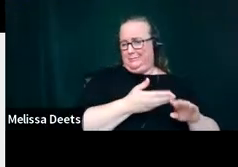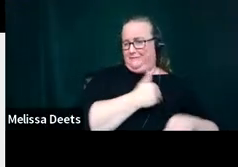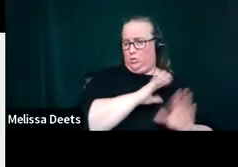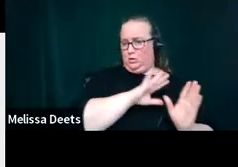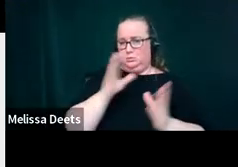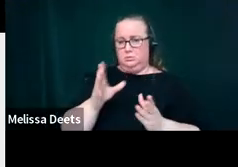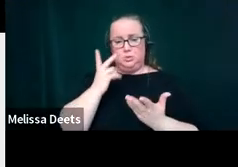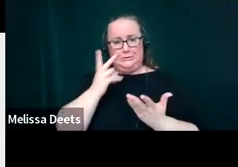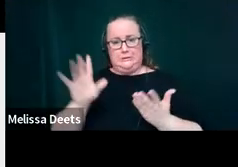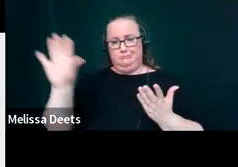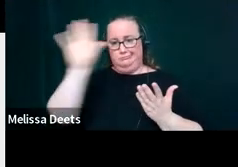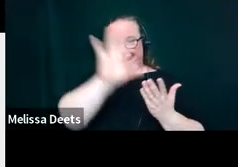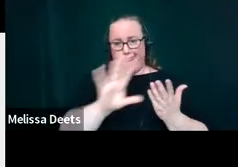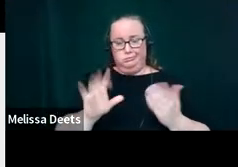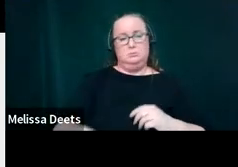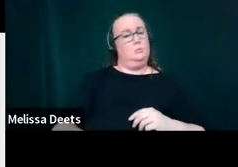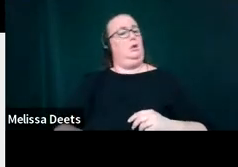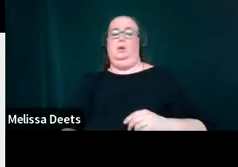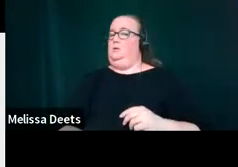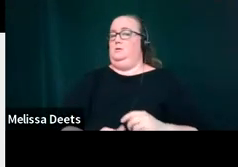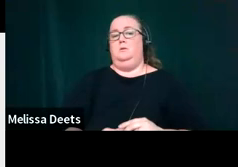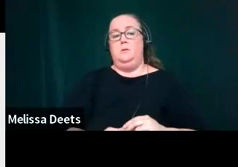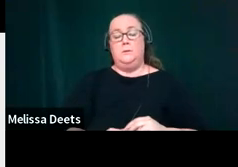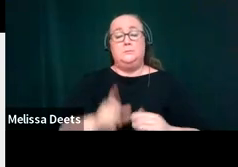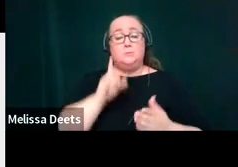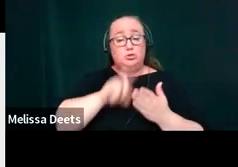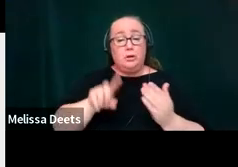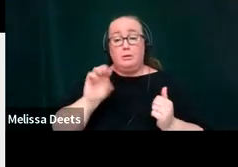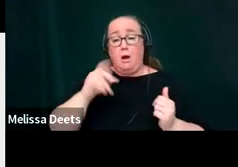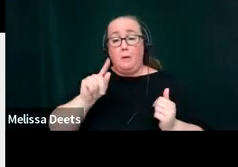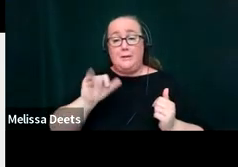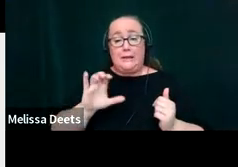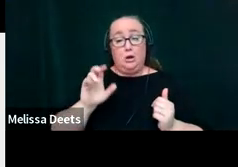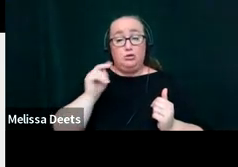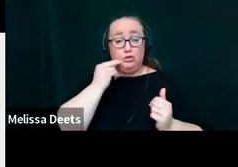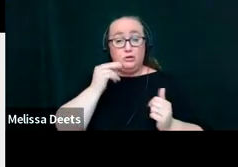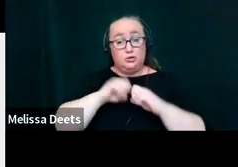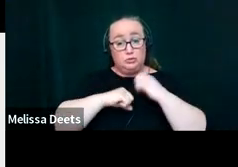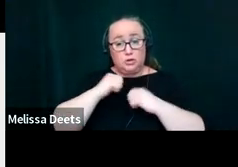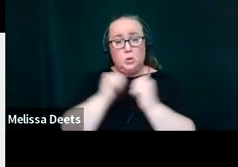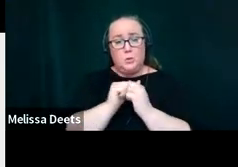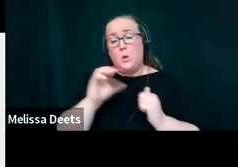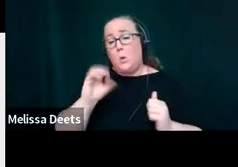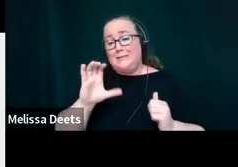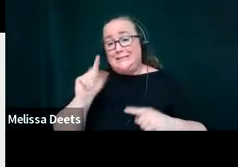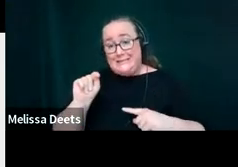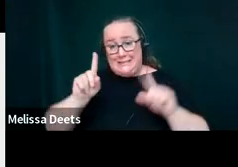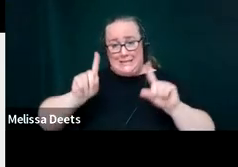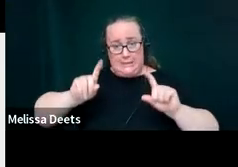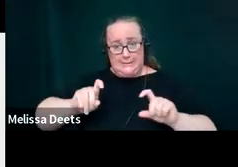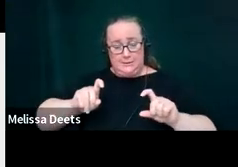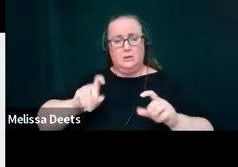many of you are familiar with. We're going to be looking at optic nerve structure with OCT testing, which gives us